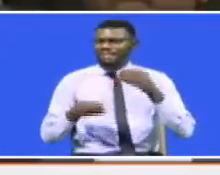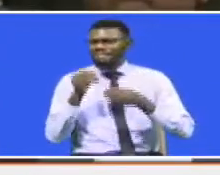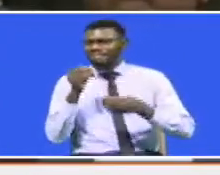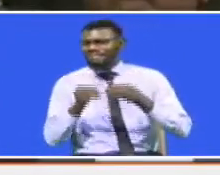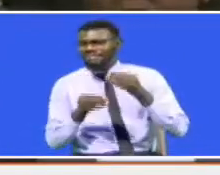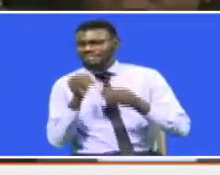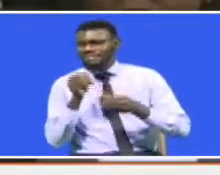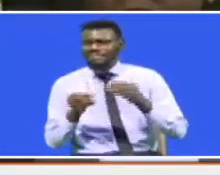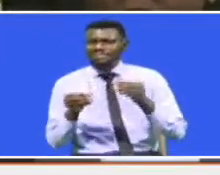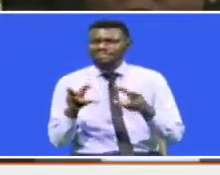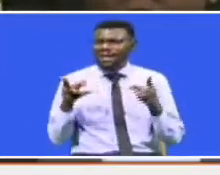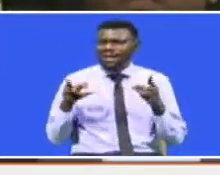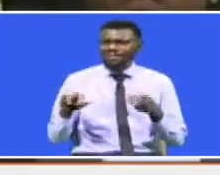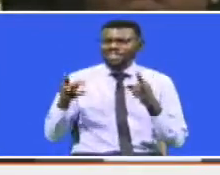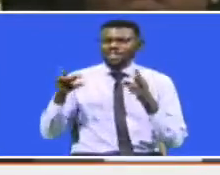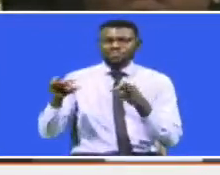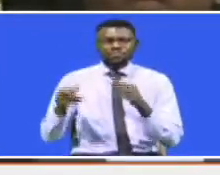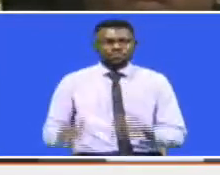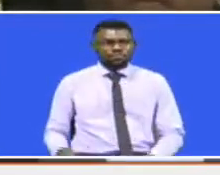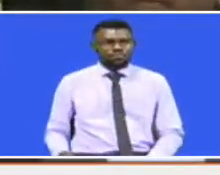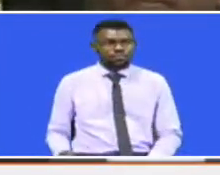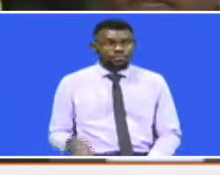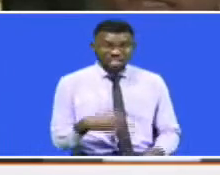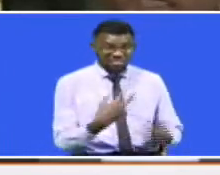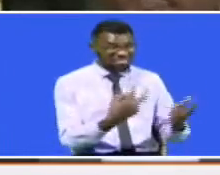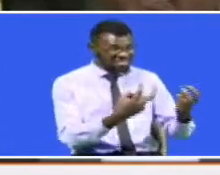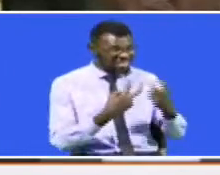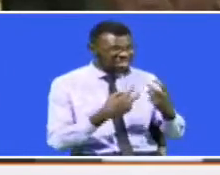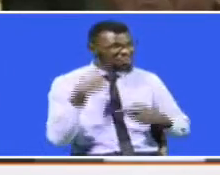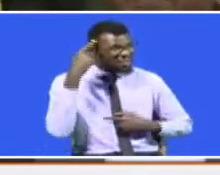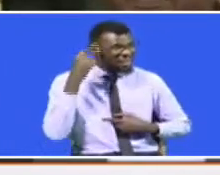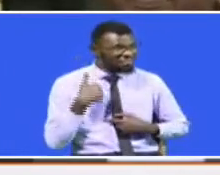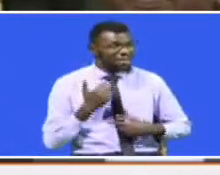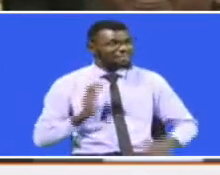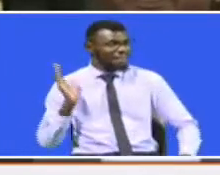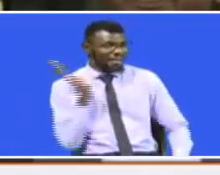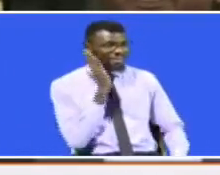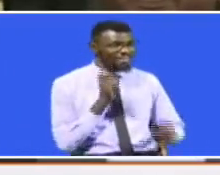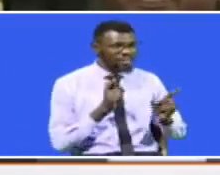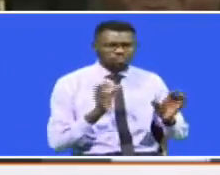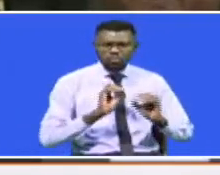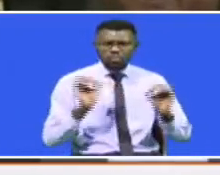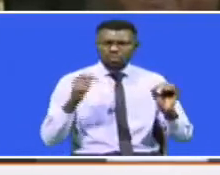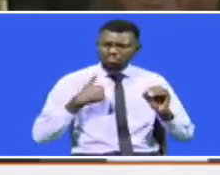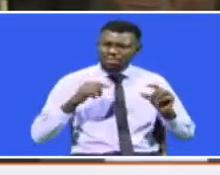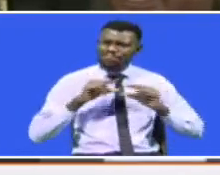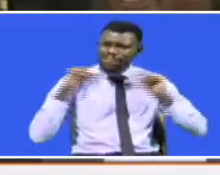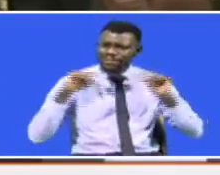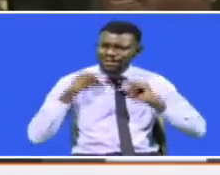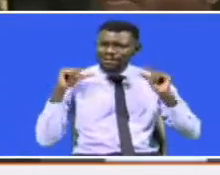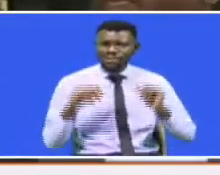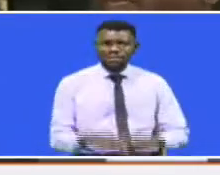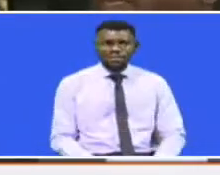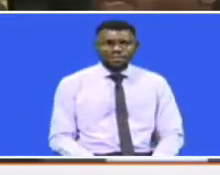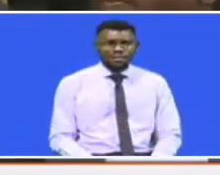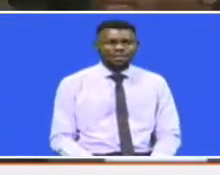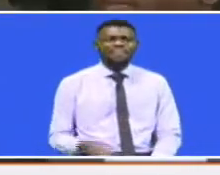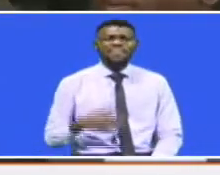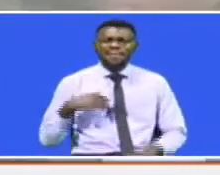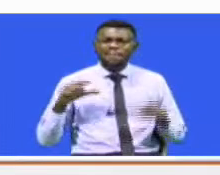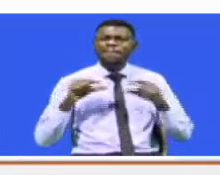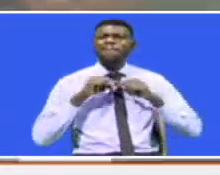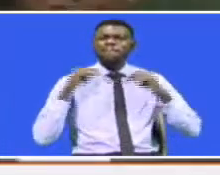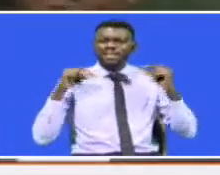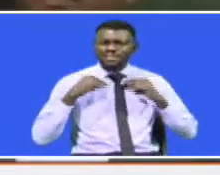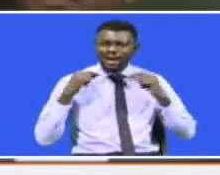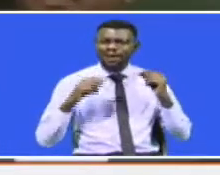assaulted anyone. Yeah. Do I look like assaulting anybody? I'm a pastor. Yeah, a renowned pastor,